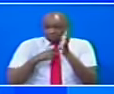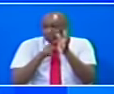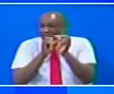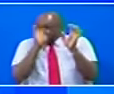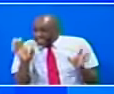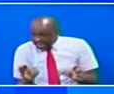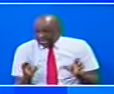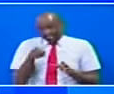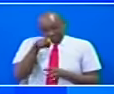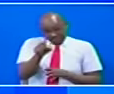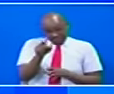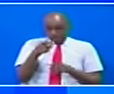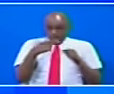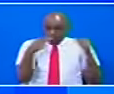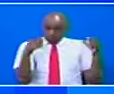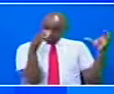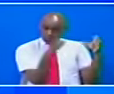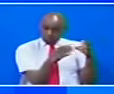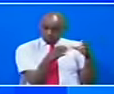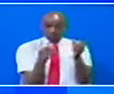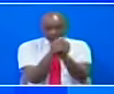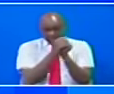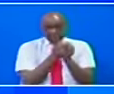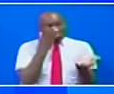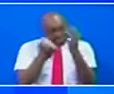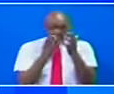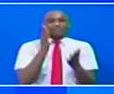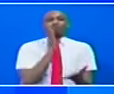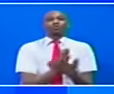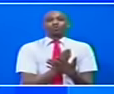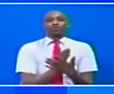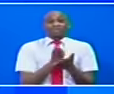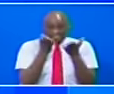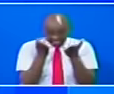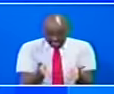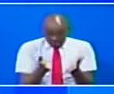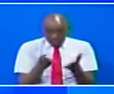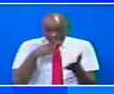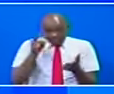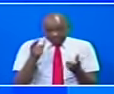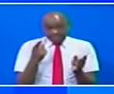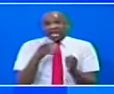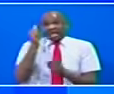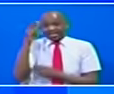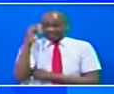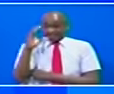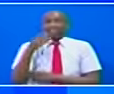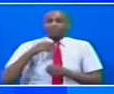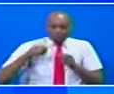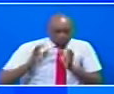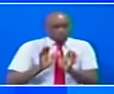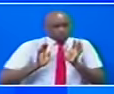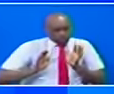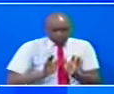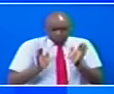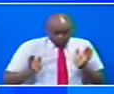that the much-touted opposition super alliance might become a reality. And to set the ball rolling, ANC, which has been pushing for the idea,